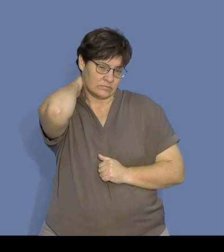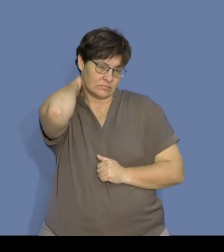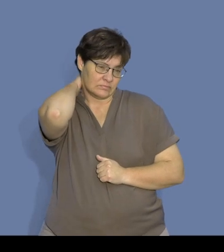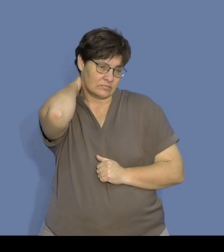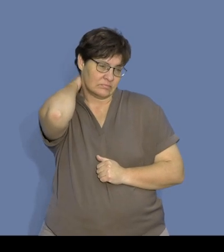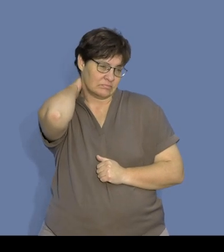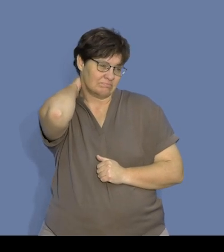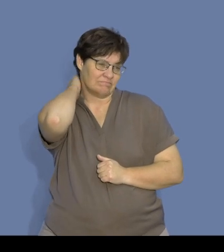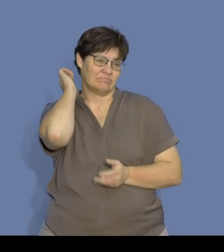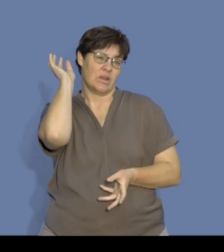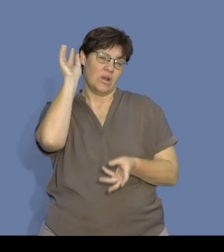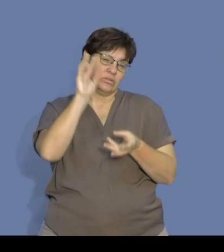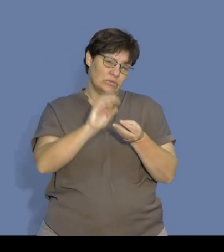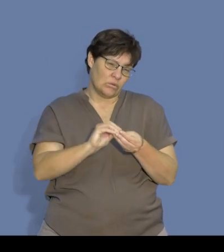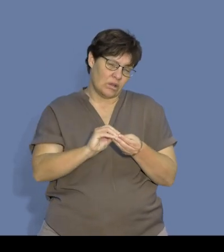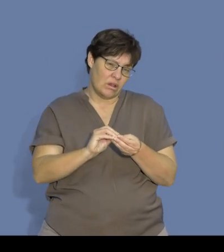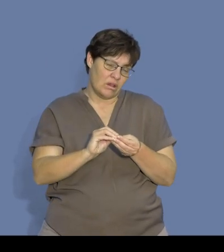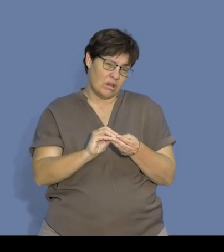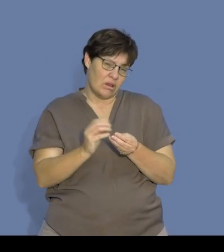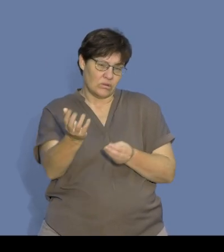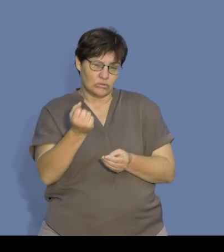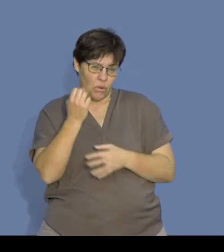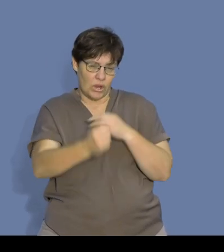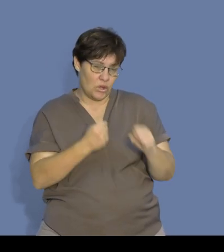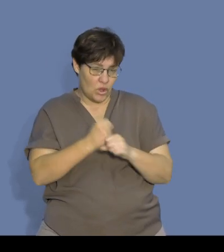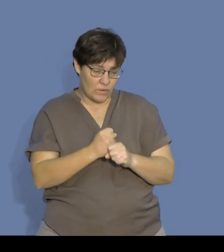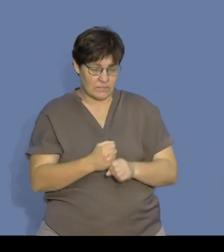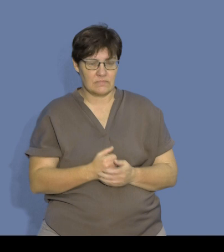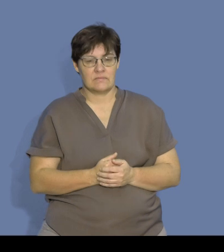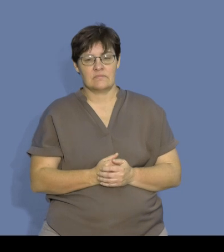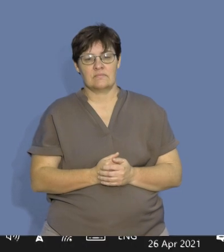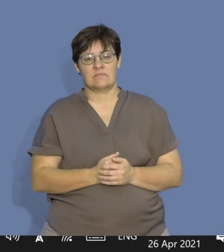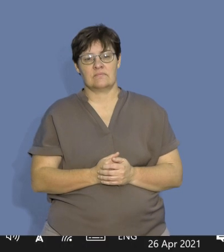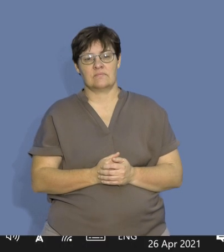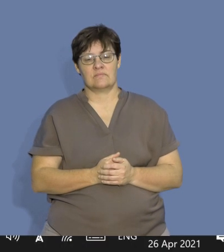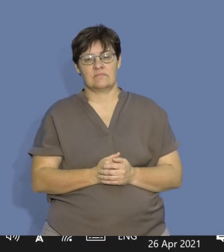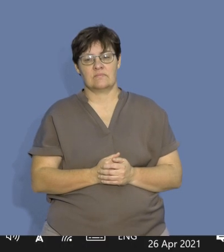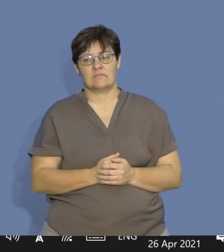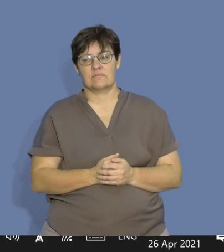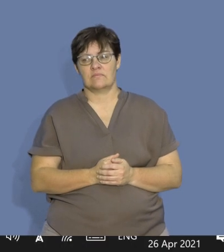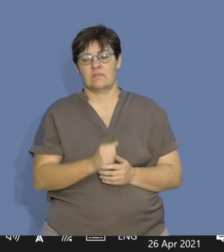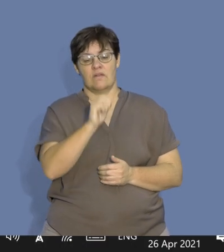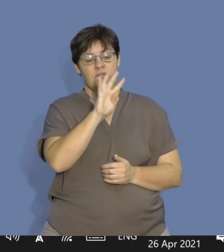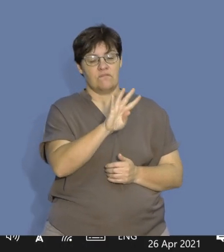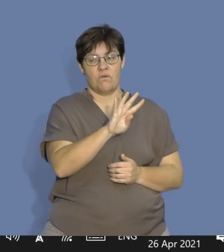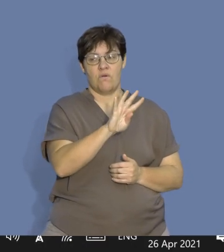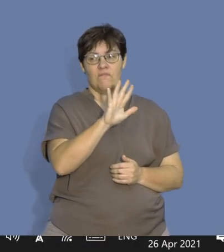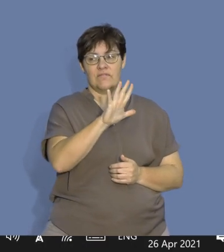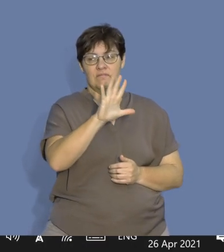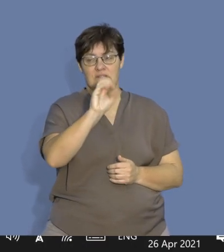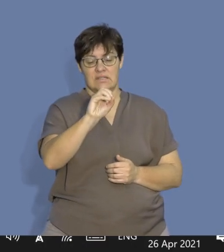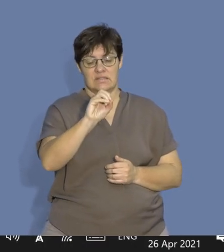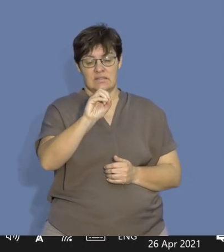460,000. Okay, right, total drawings for the year. Let's grab the calculator quickly. So